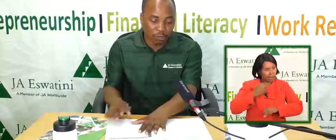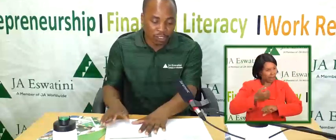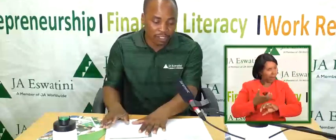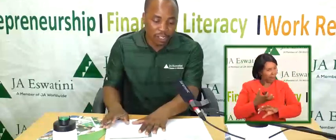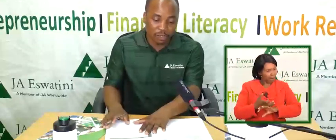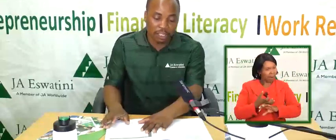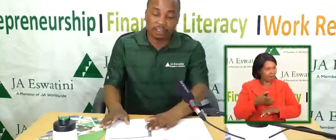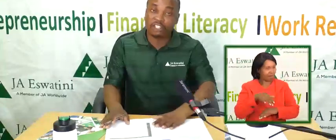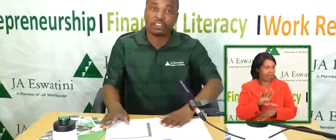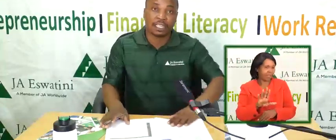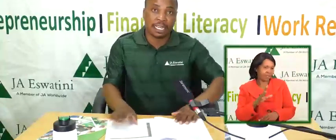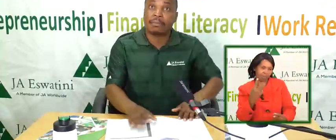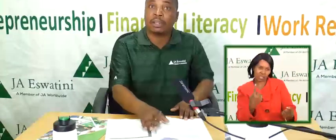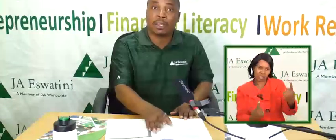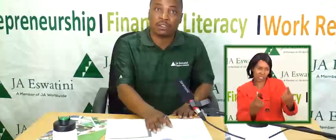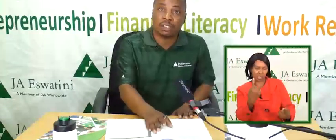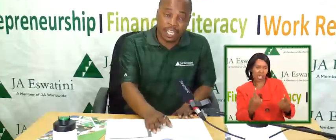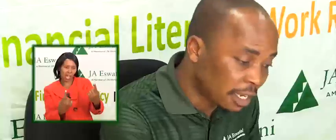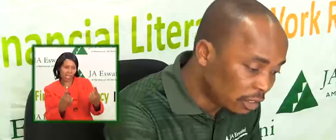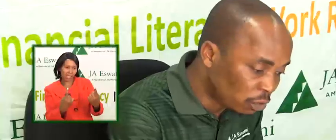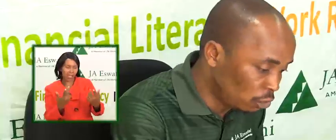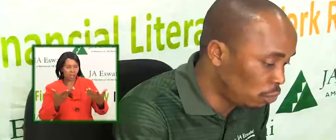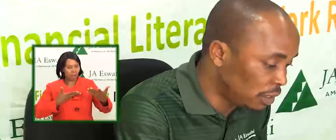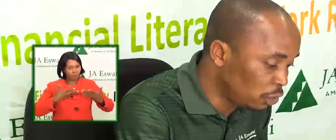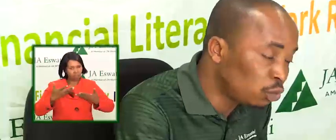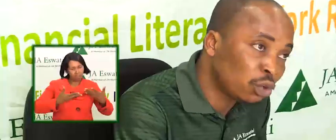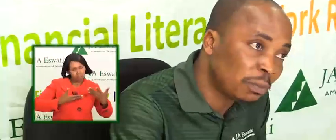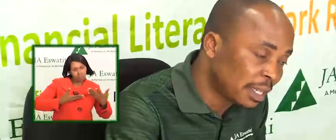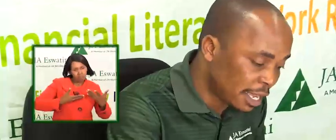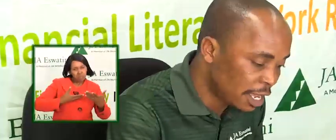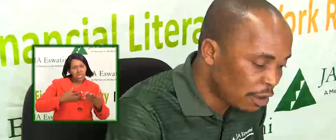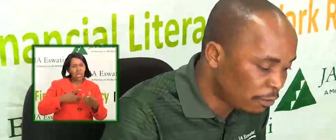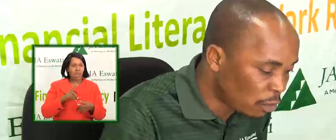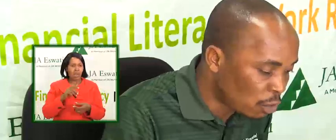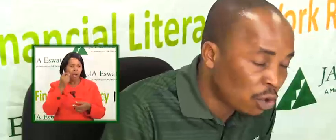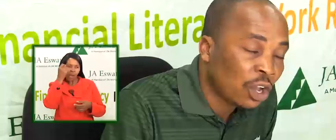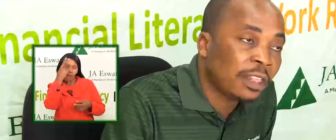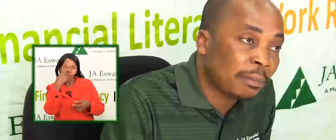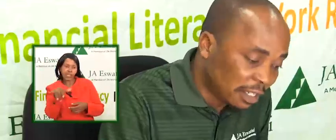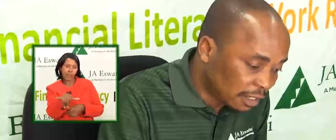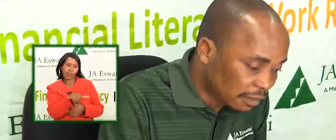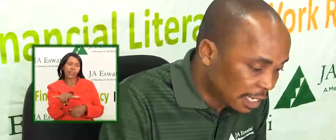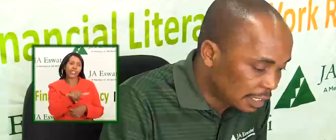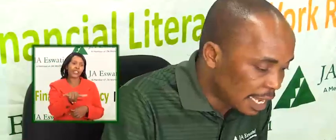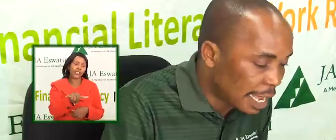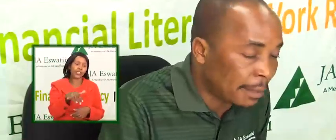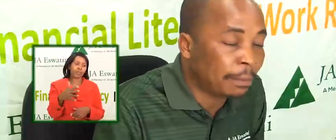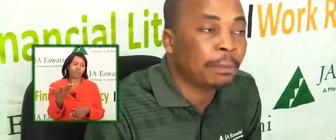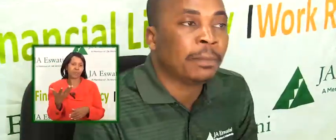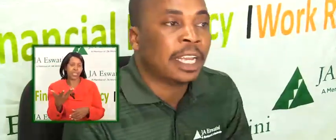there to vote on the decisions that the company wants to take. So you should be there for the meetings